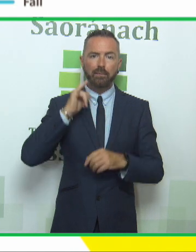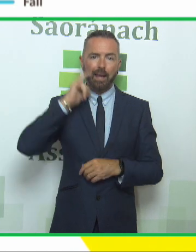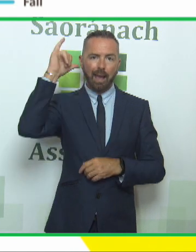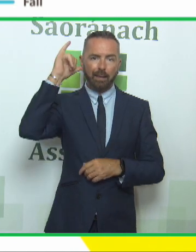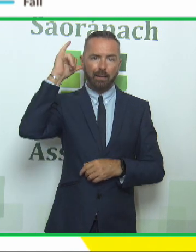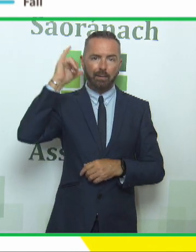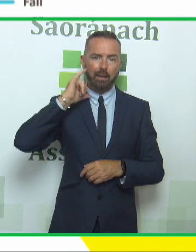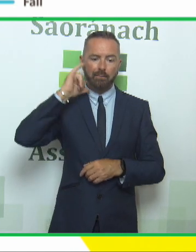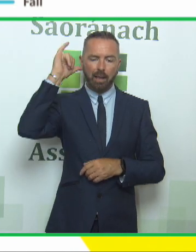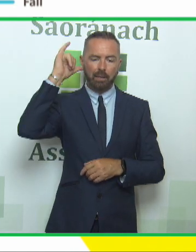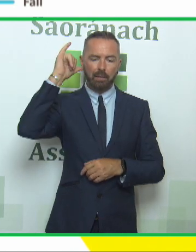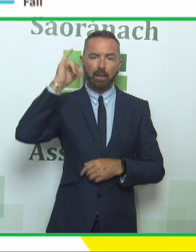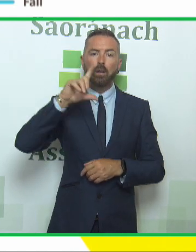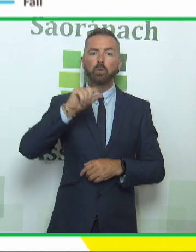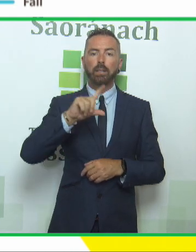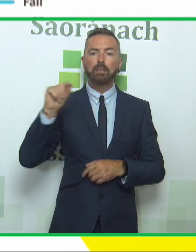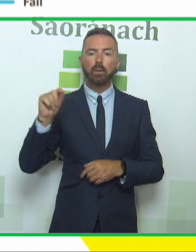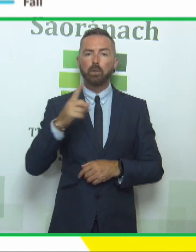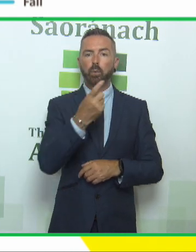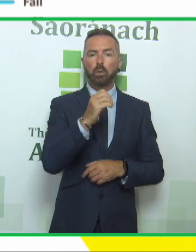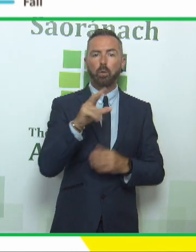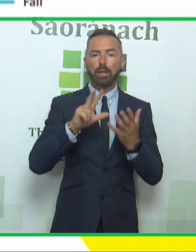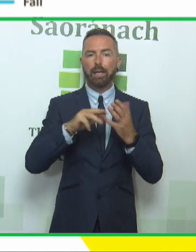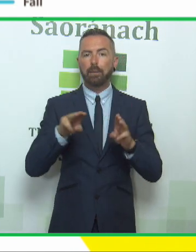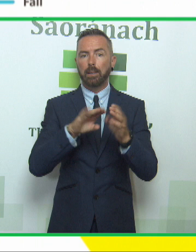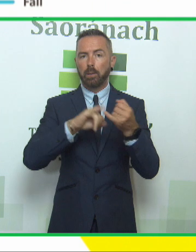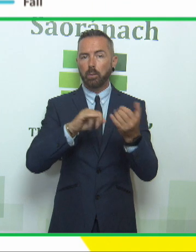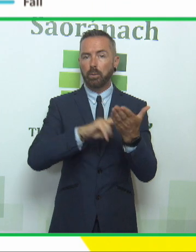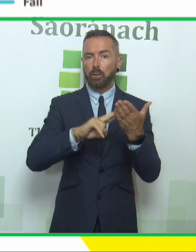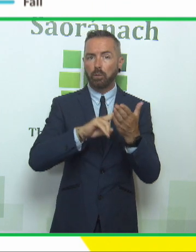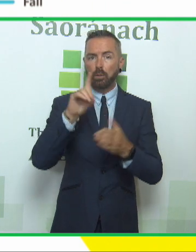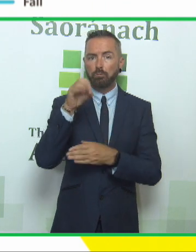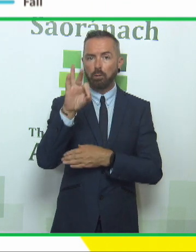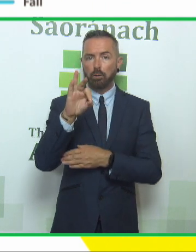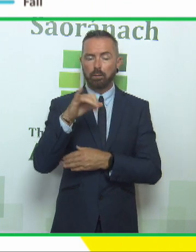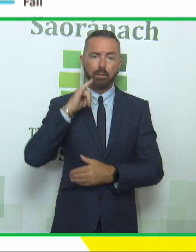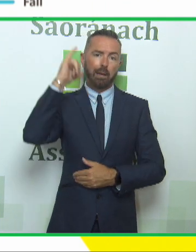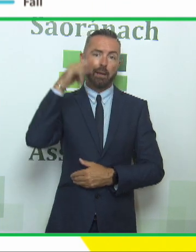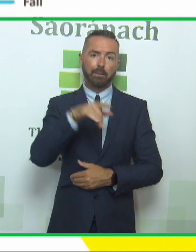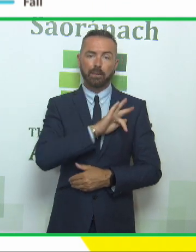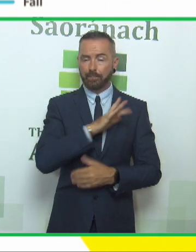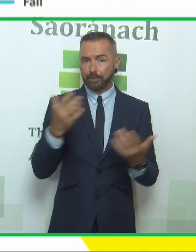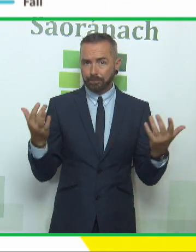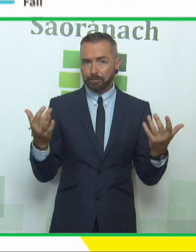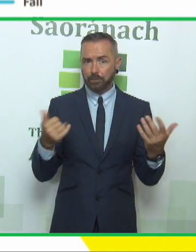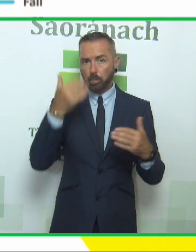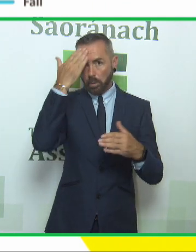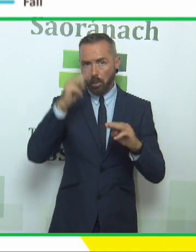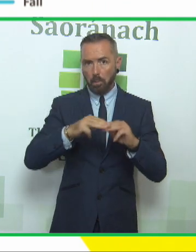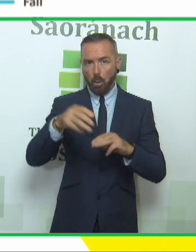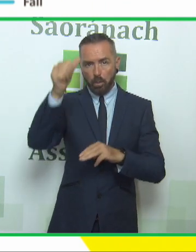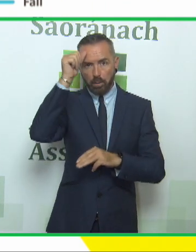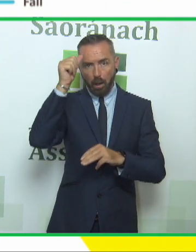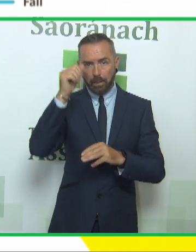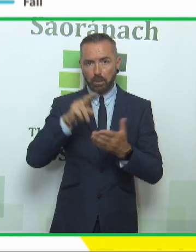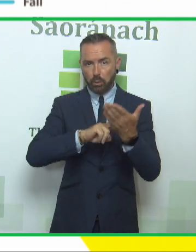in 2020, 108 people who used drugs died as a result of hanging. And we know the most common drug